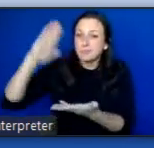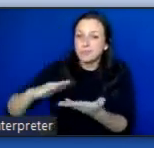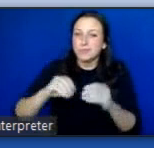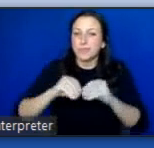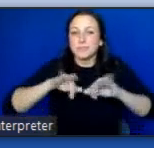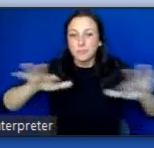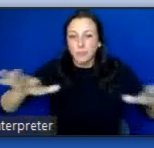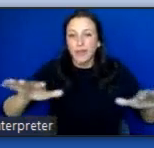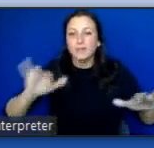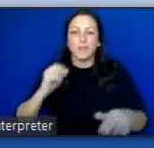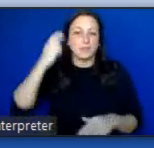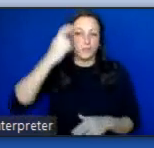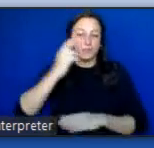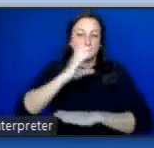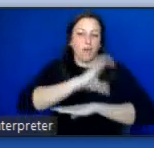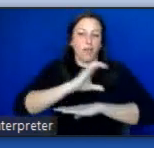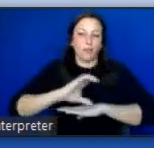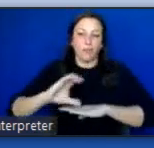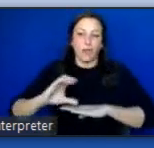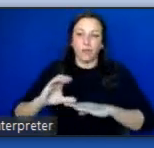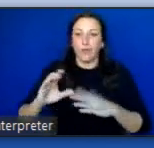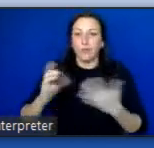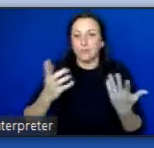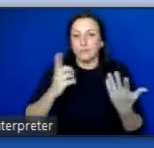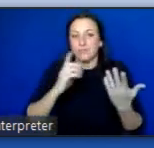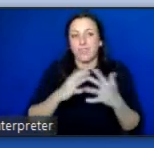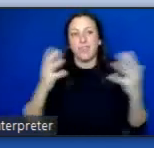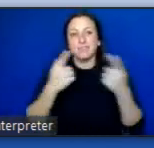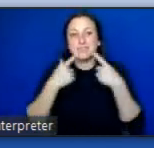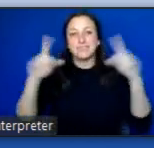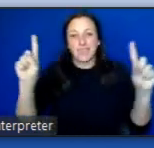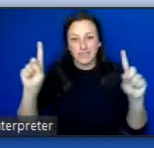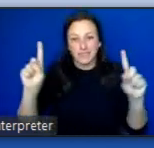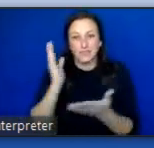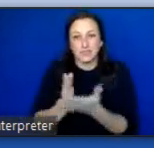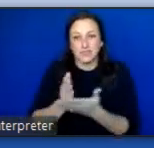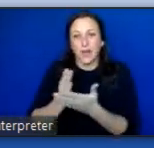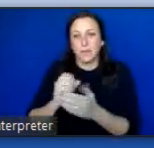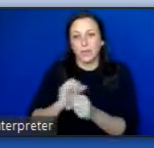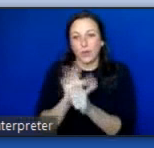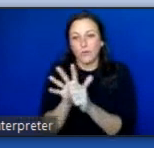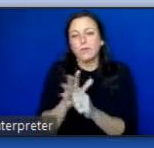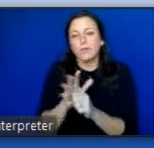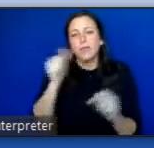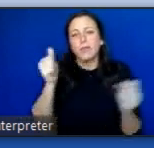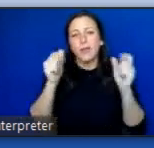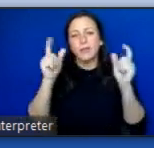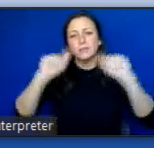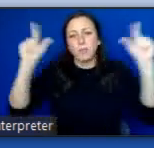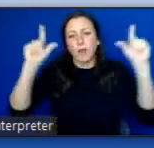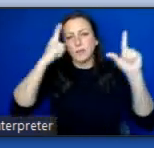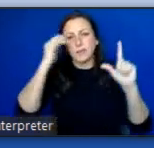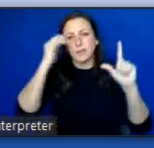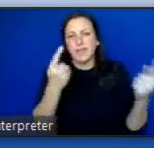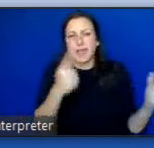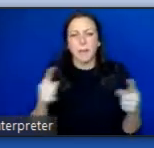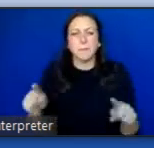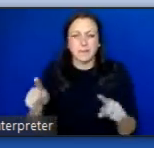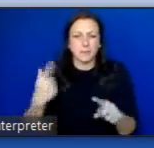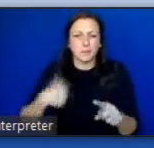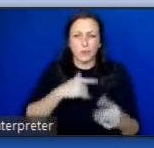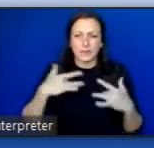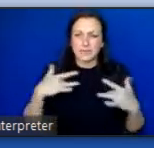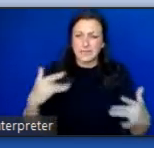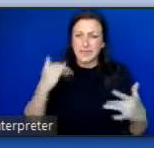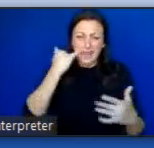success. And this shouldn't be a surprise because this is what we do at the local level. We band together during